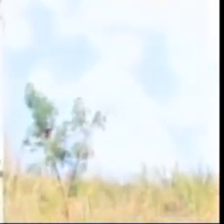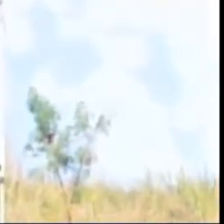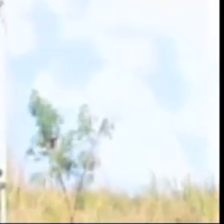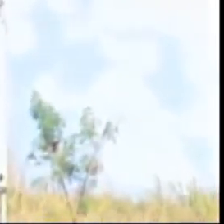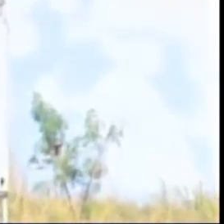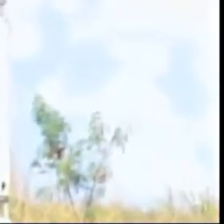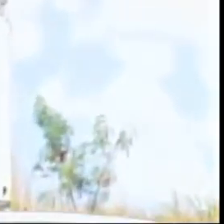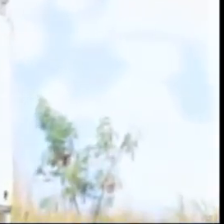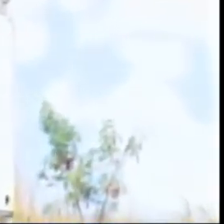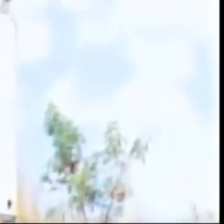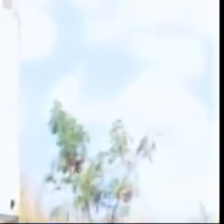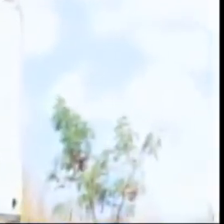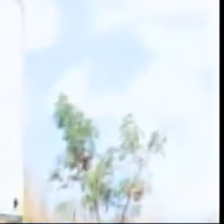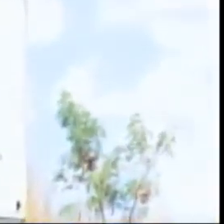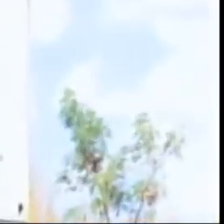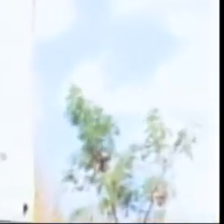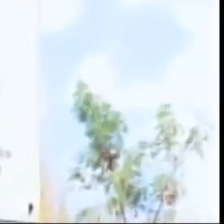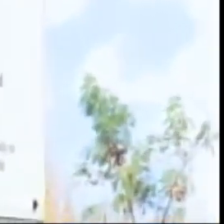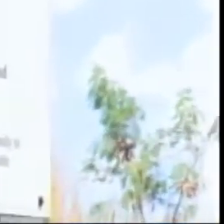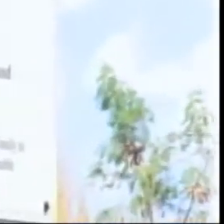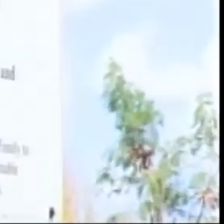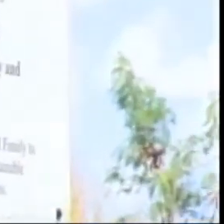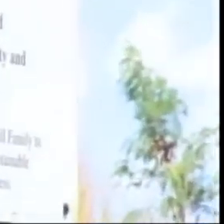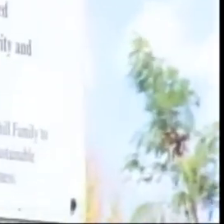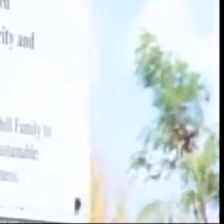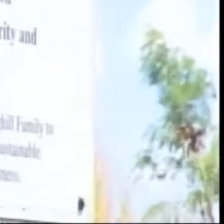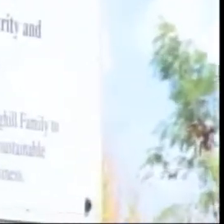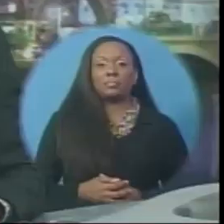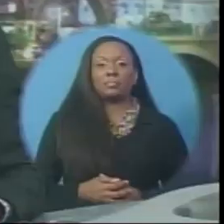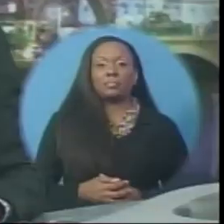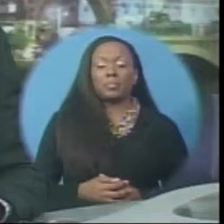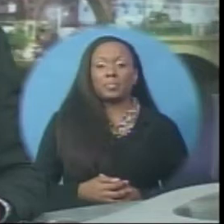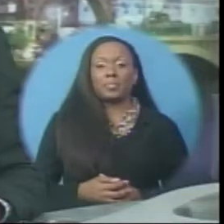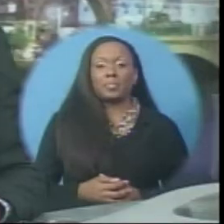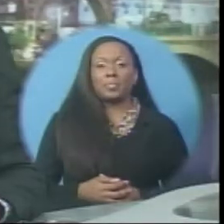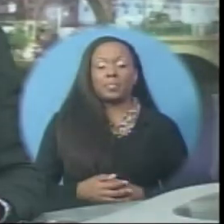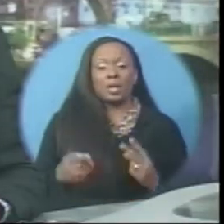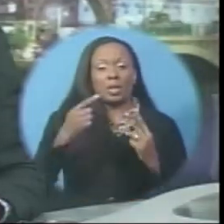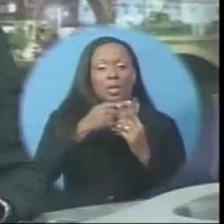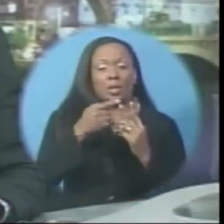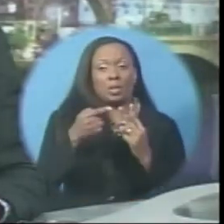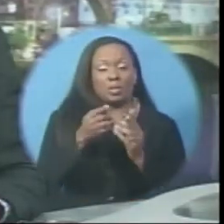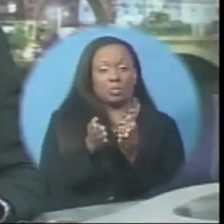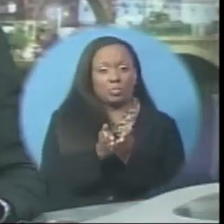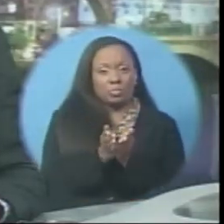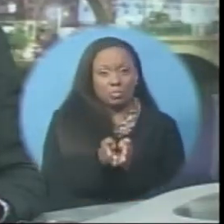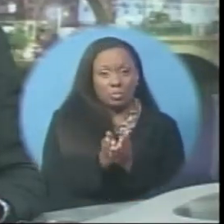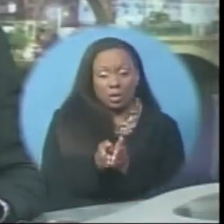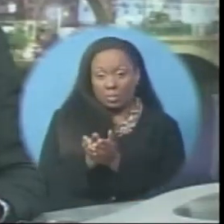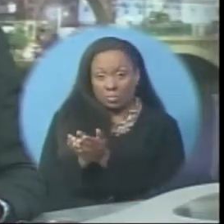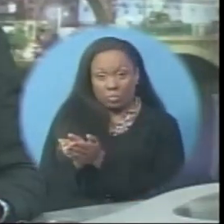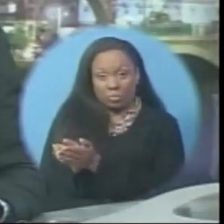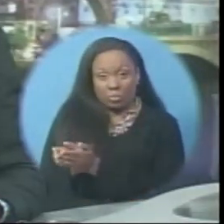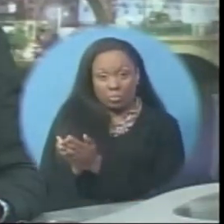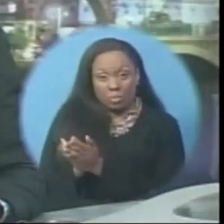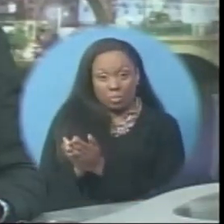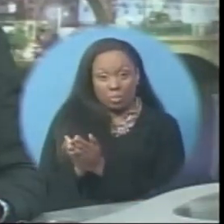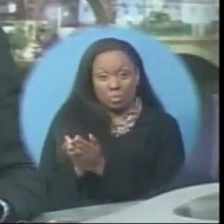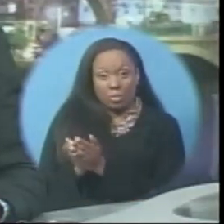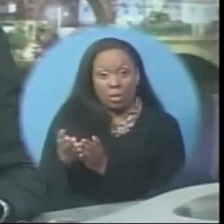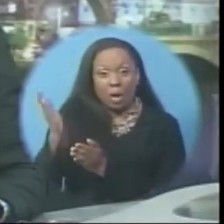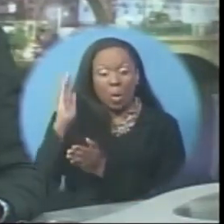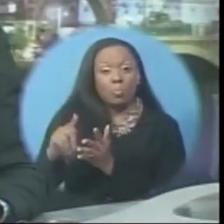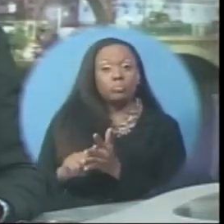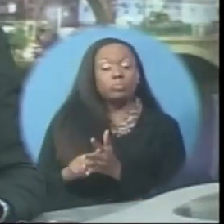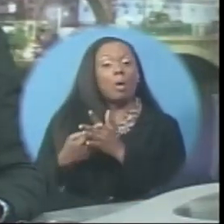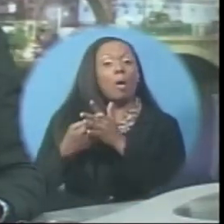to get started soon. Lisa Broom, CBC News. Thanks, Lisa. Well, 2 major cruise vessels are expected to resume